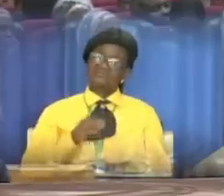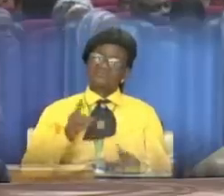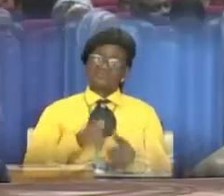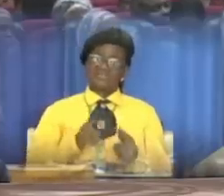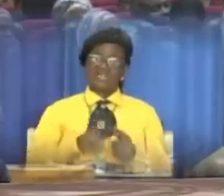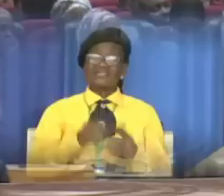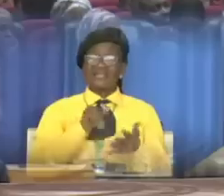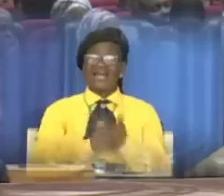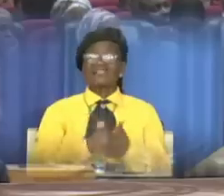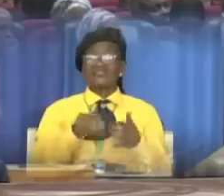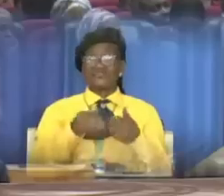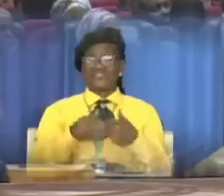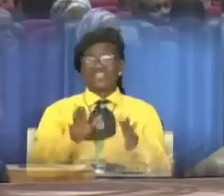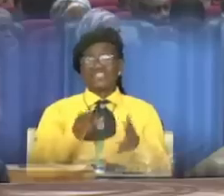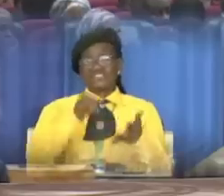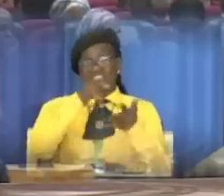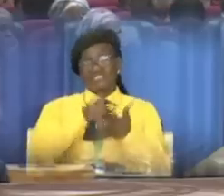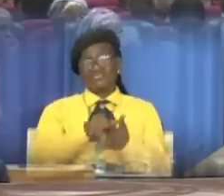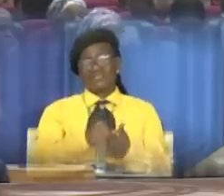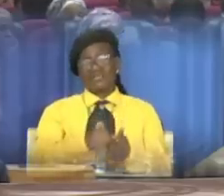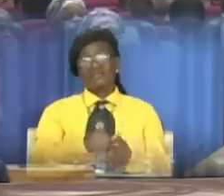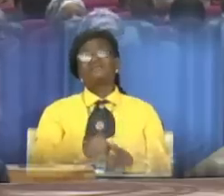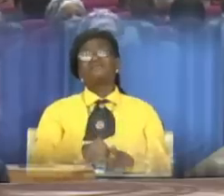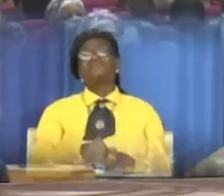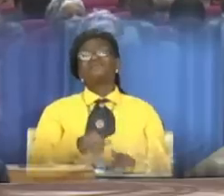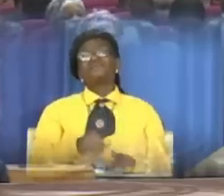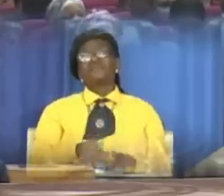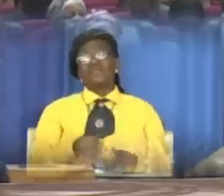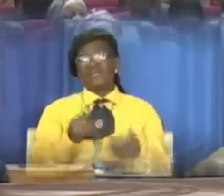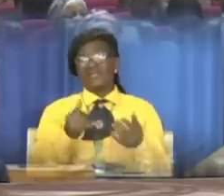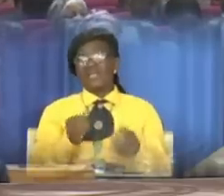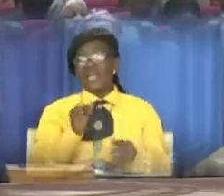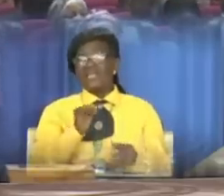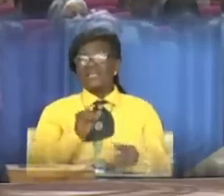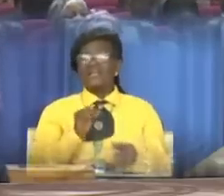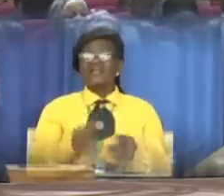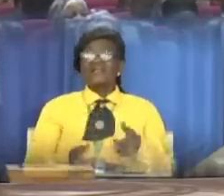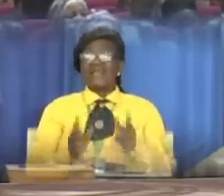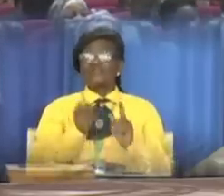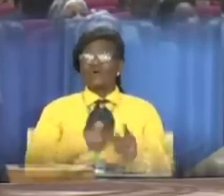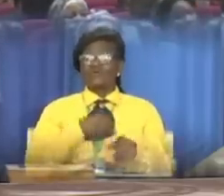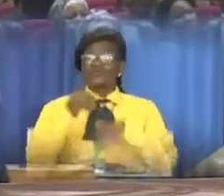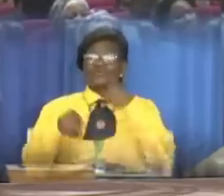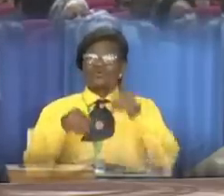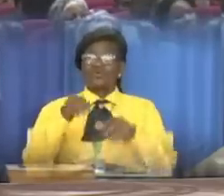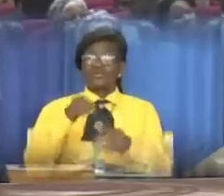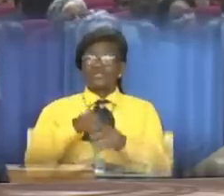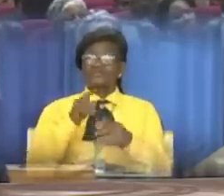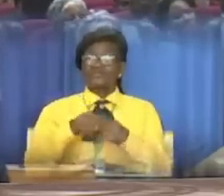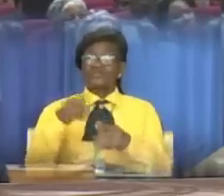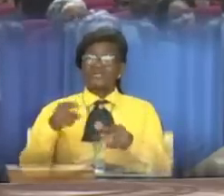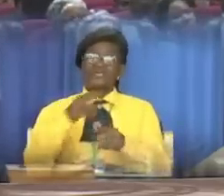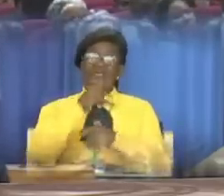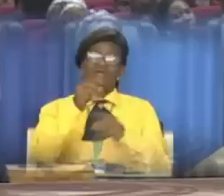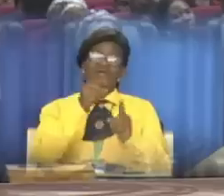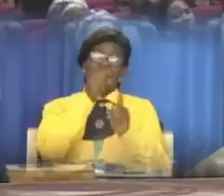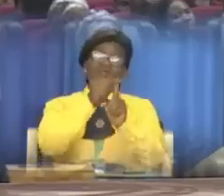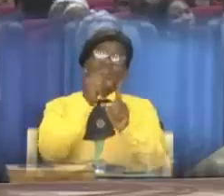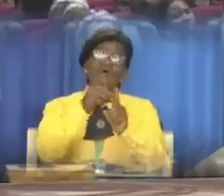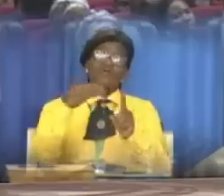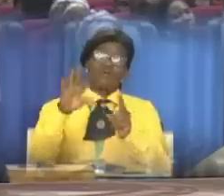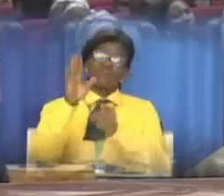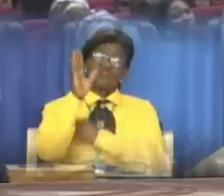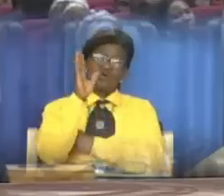If I don't finish what I planned, we will kick it off from there next month. In